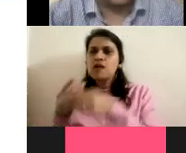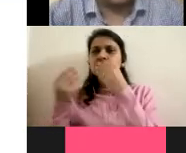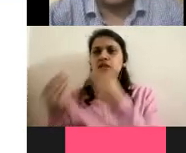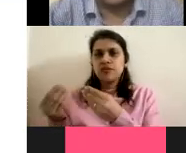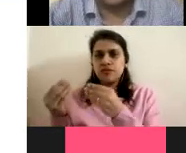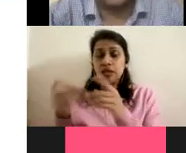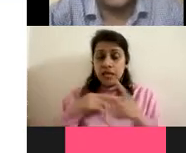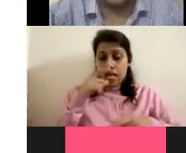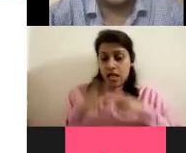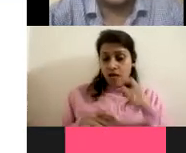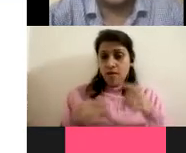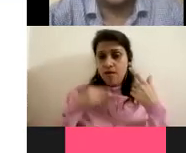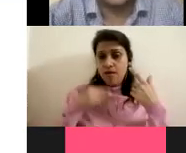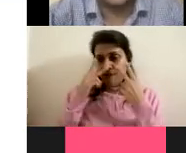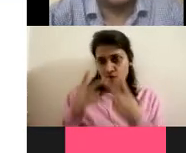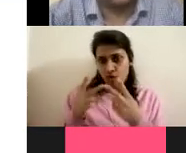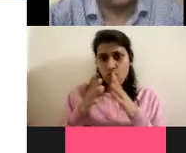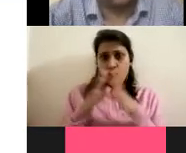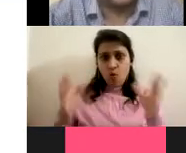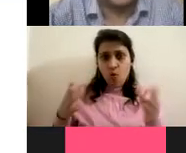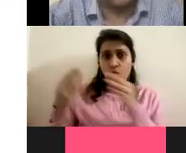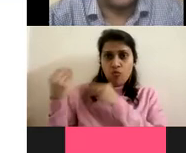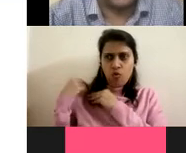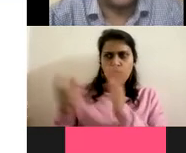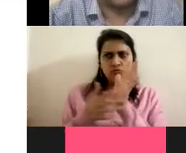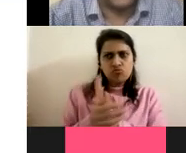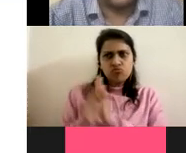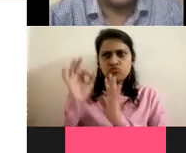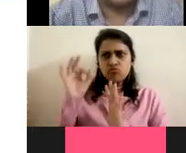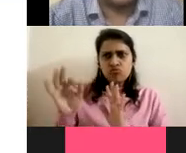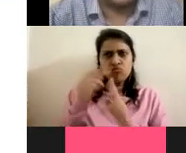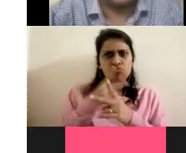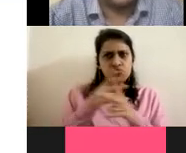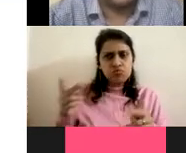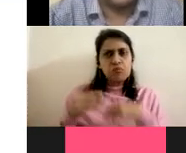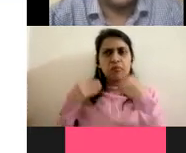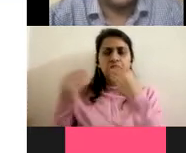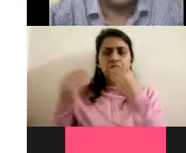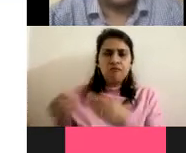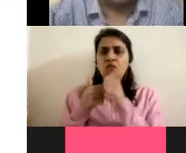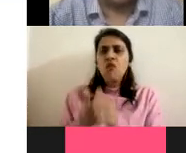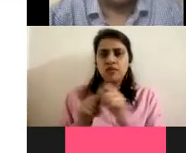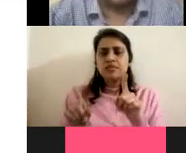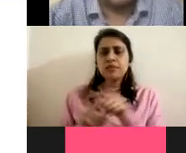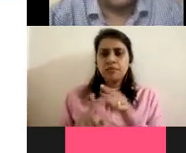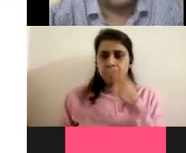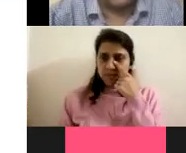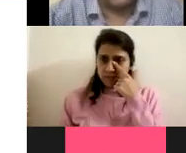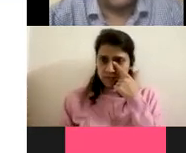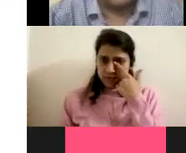and I find this is hugely, this person has huge talent, maine usko offer kiya us tarah ka job, then. No, if